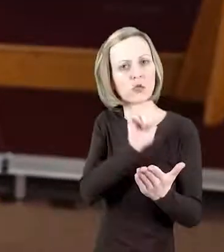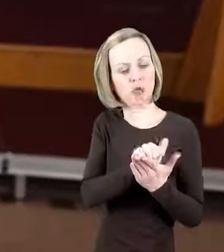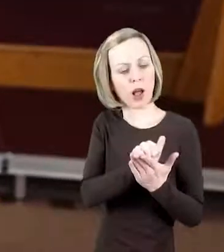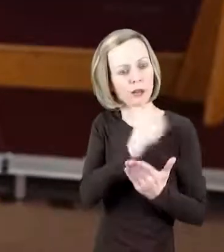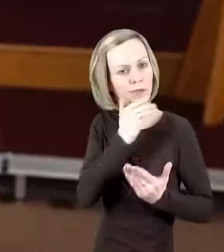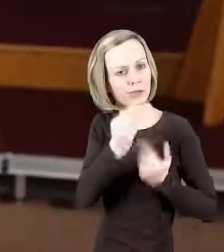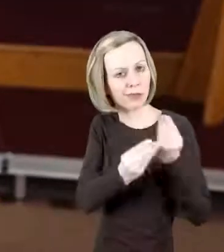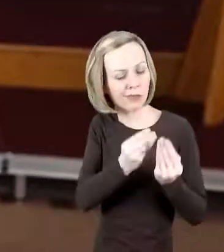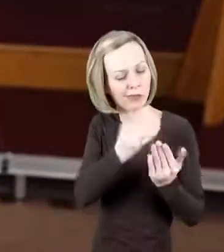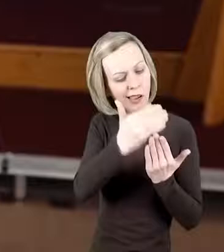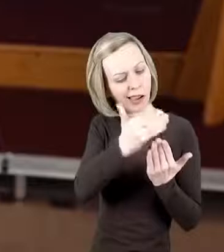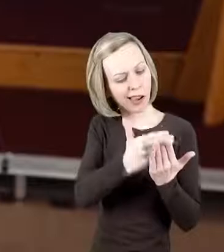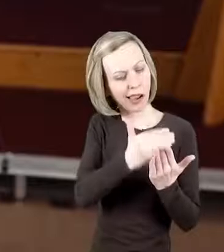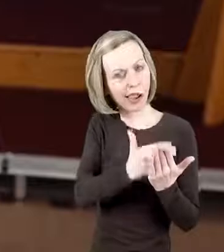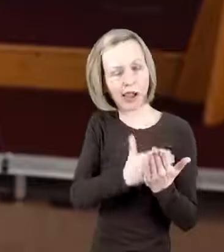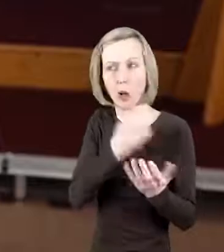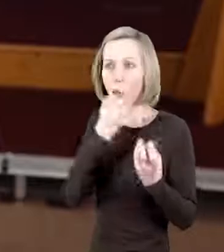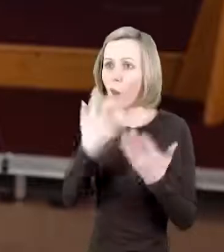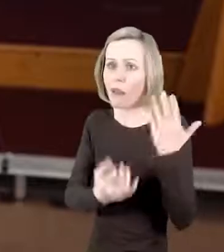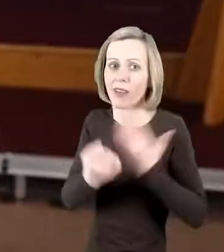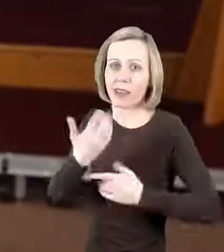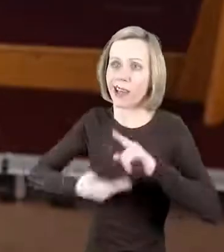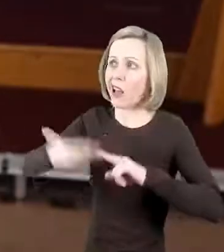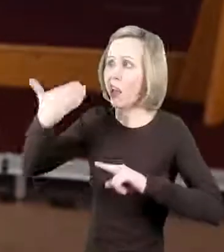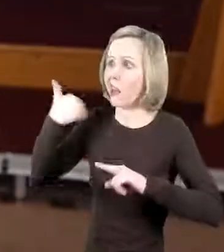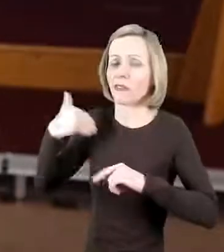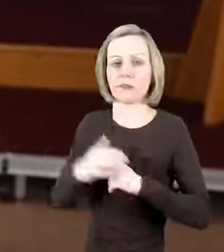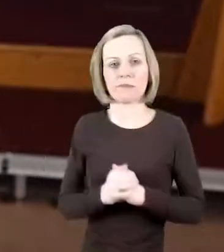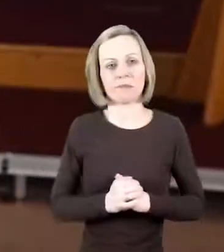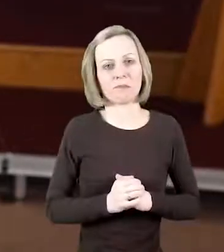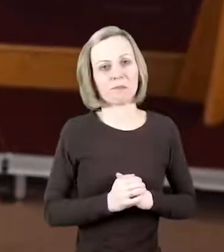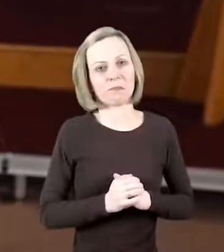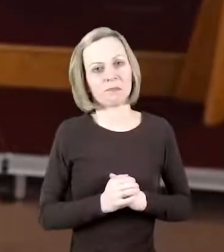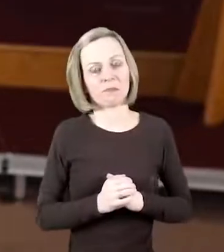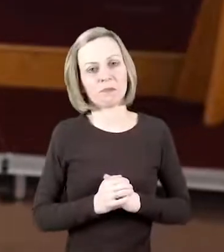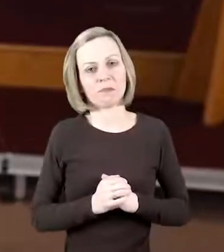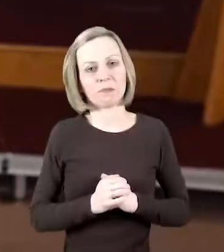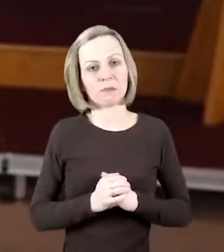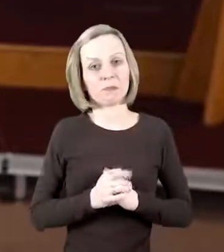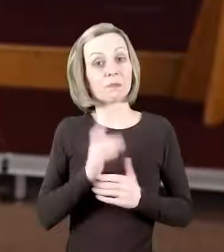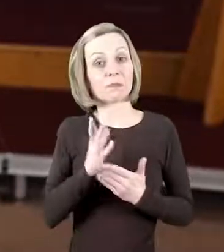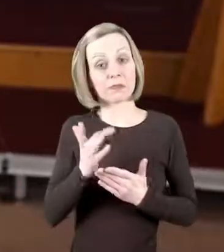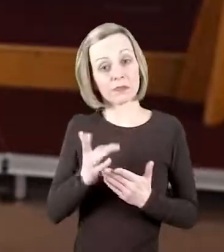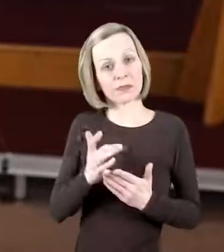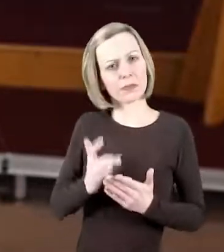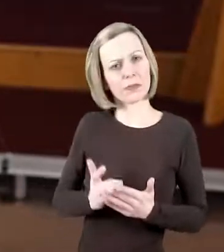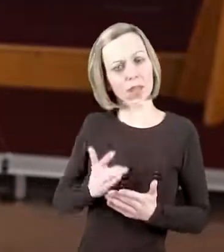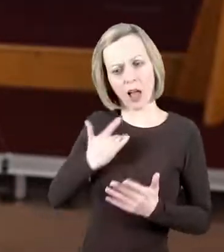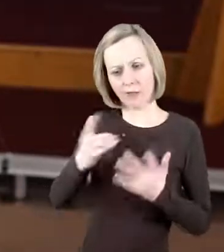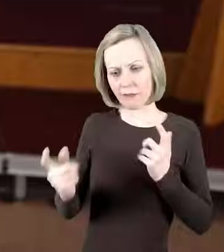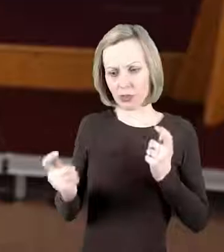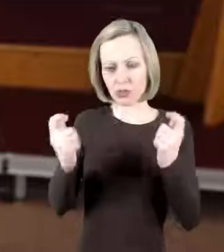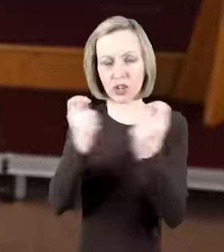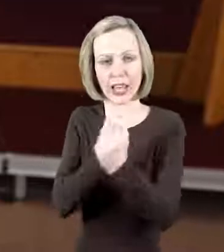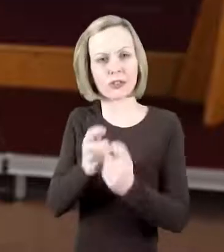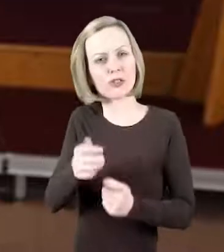really authentic account of the most amazing events ever to take place on Earth. And then the change in